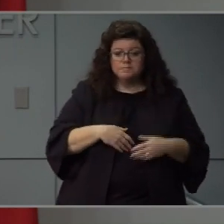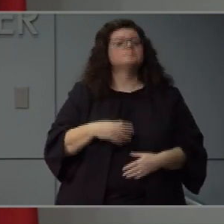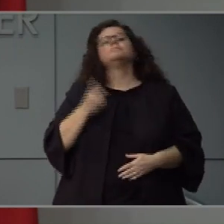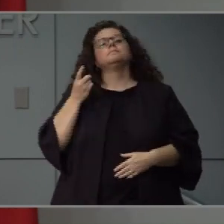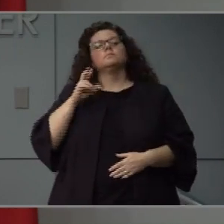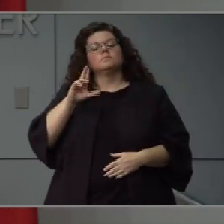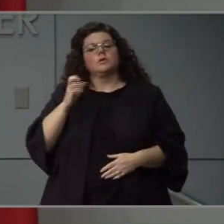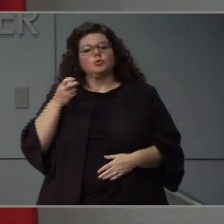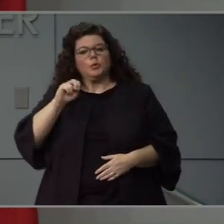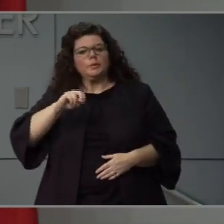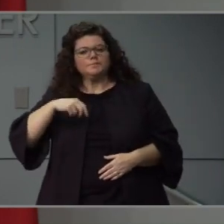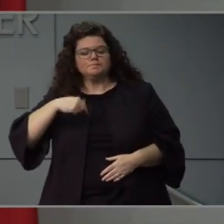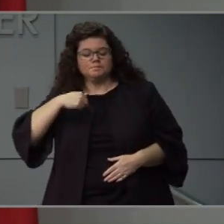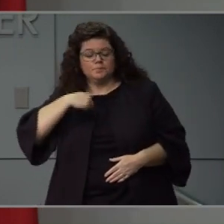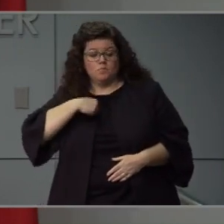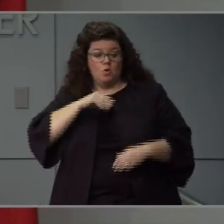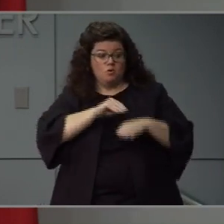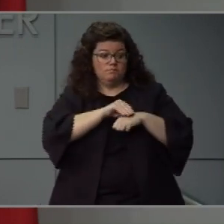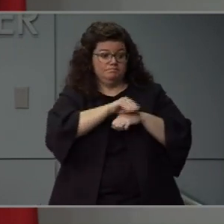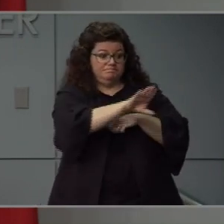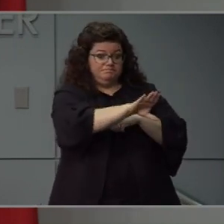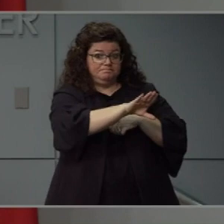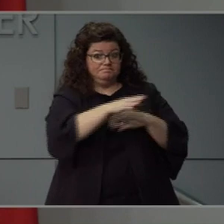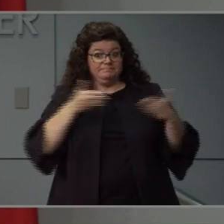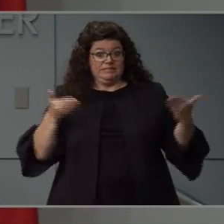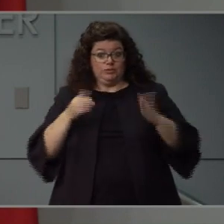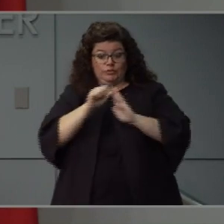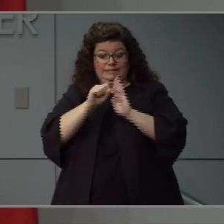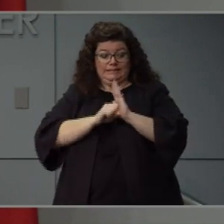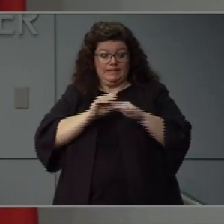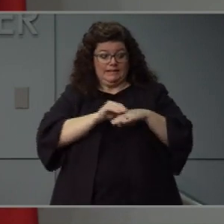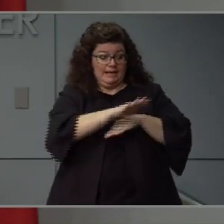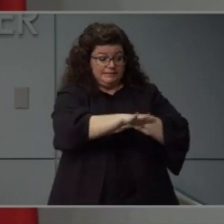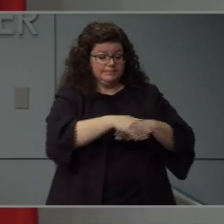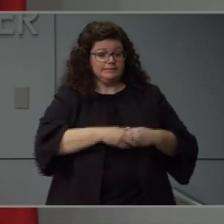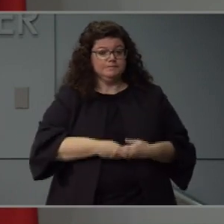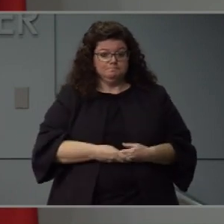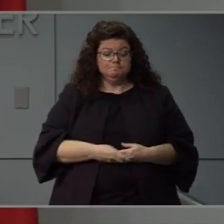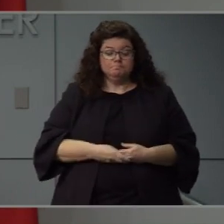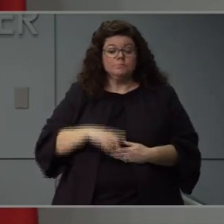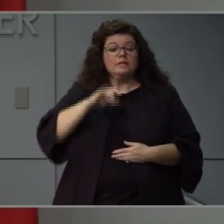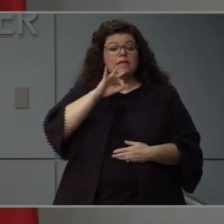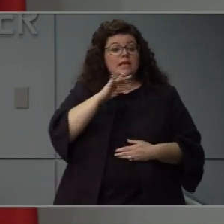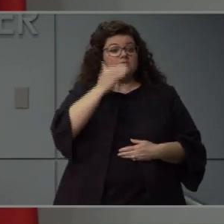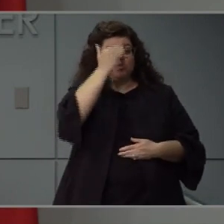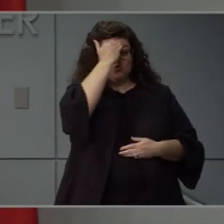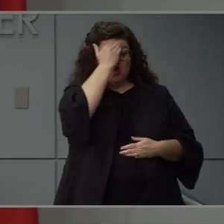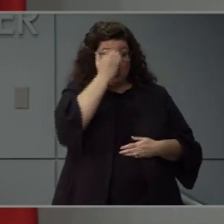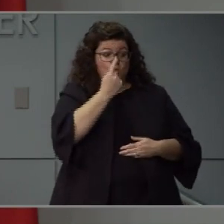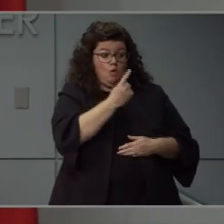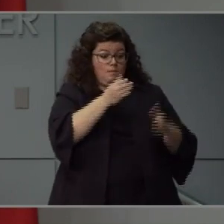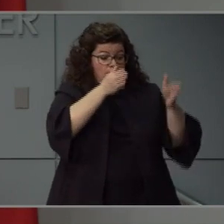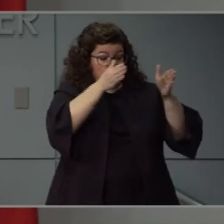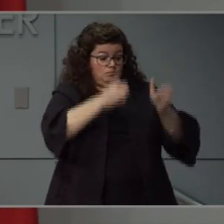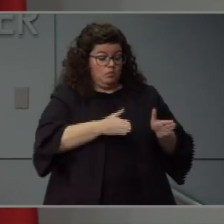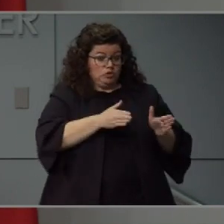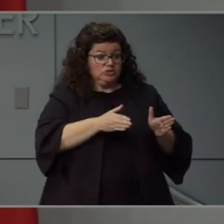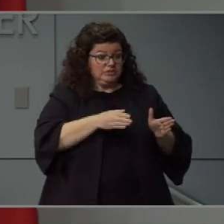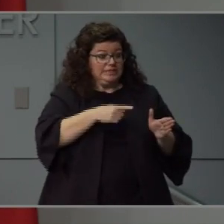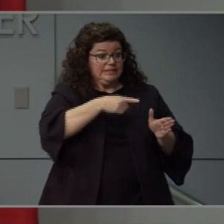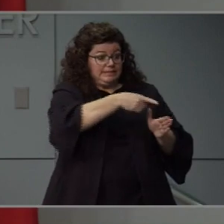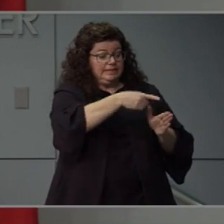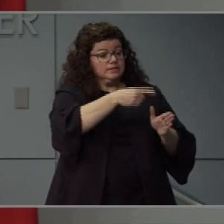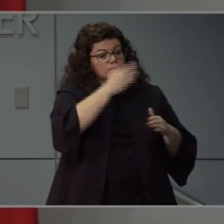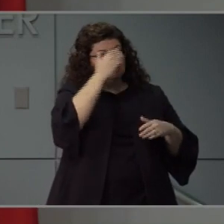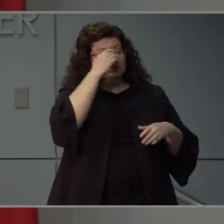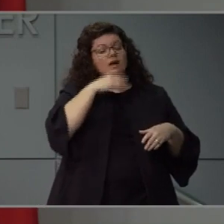guidance from the state is to say if you have even one person with known virus, which means before you even have an outbreak,